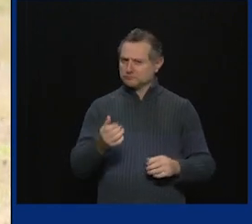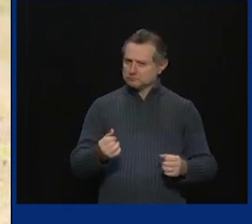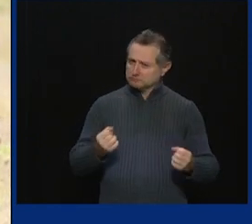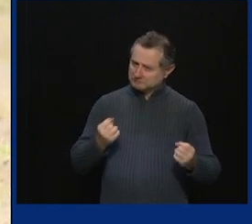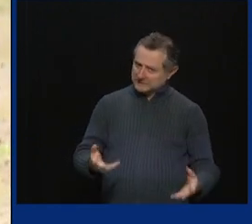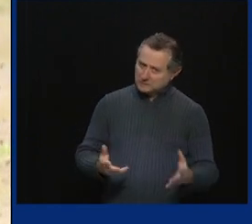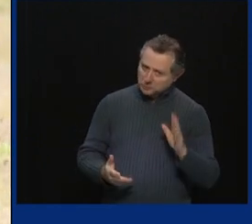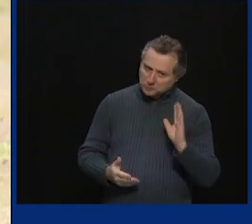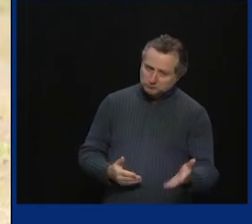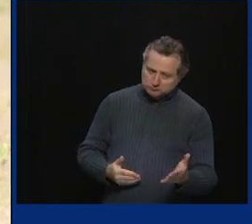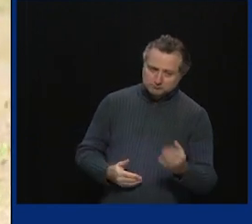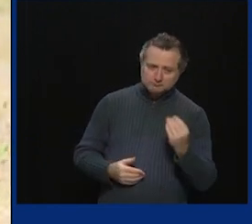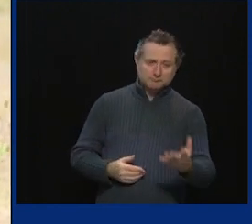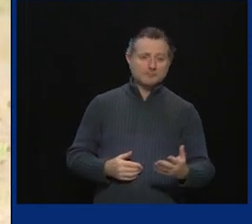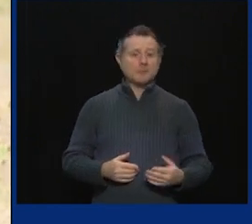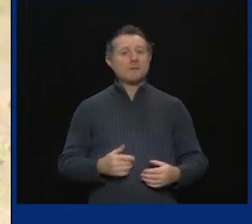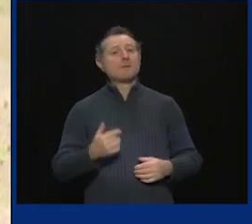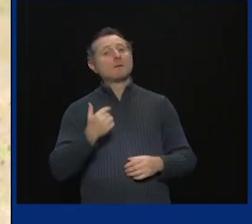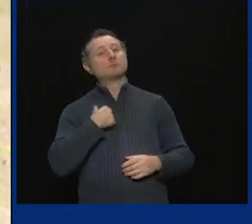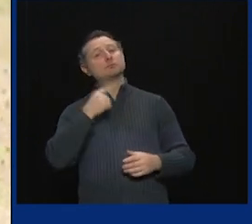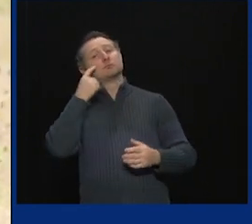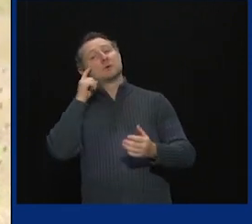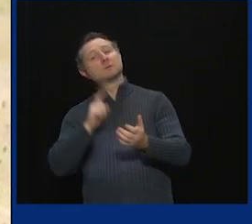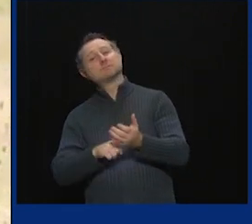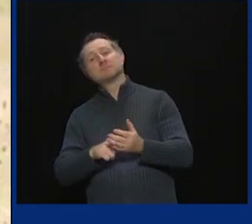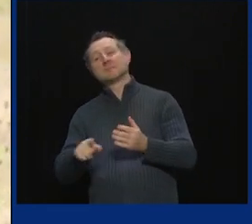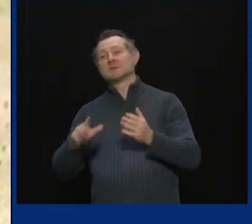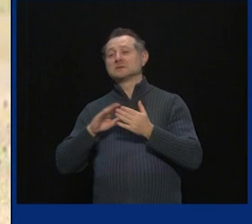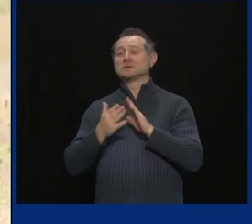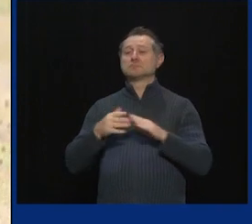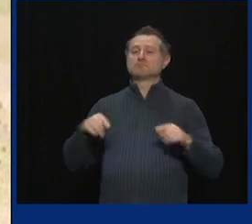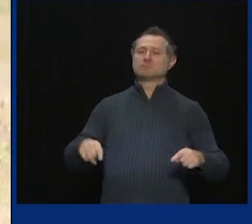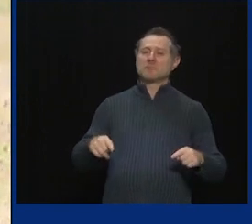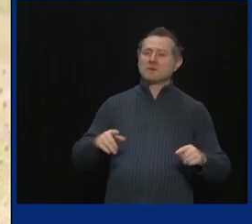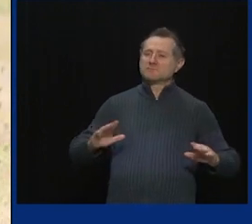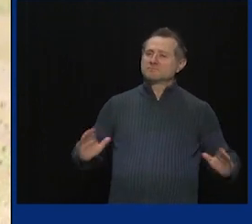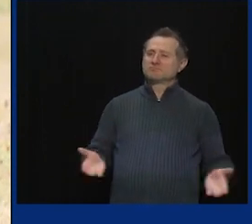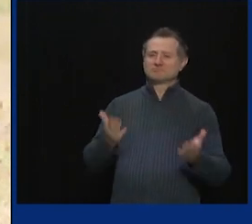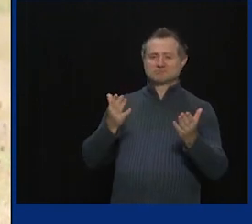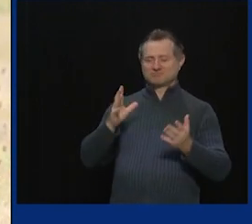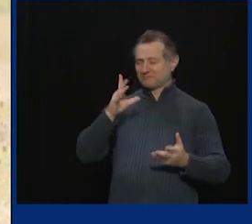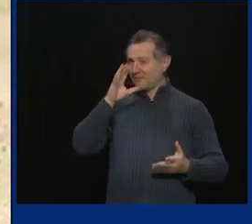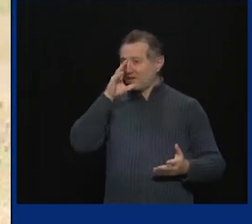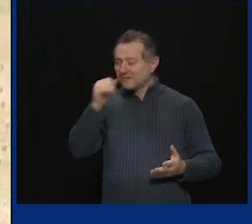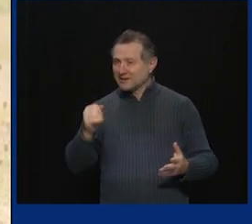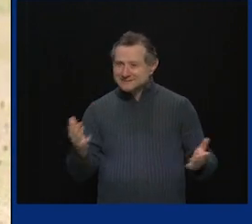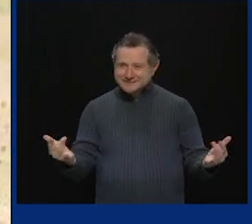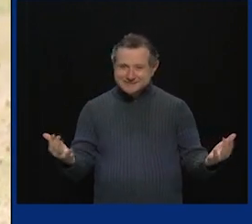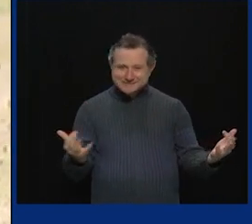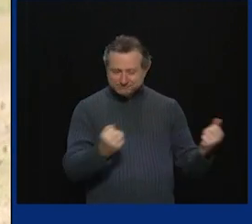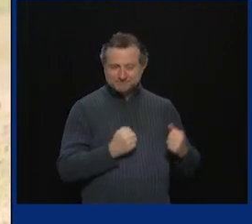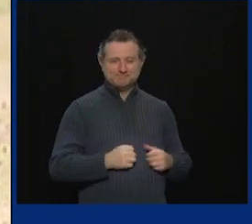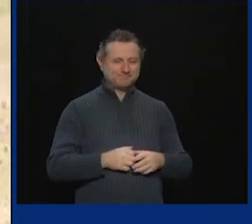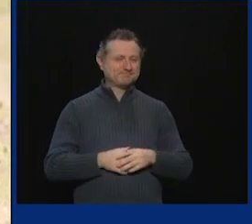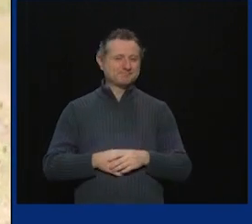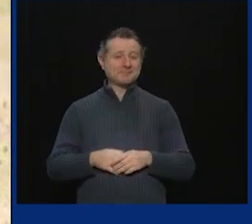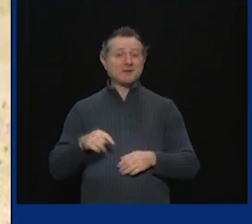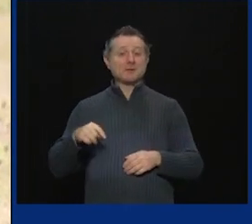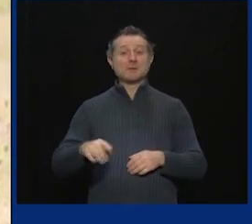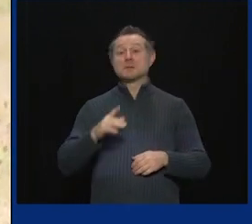welcoming and attractive. And I know the best way to welcome a project is to speak